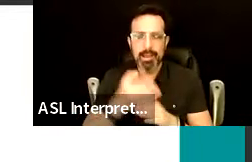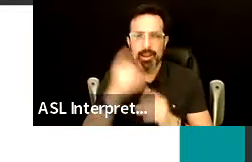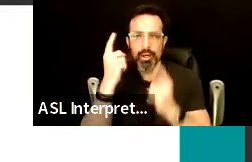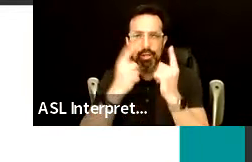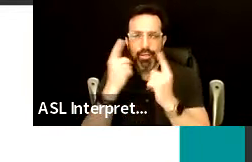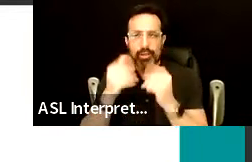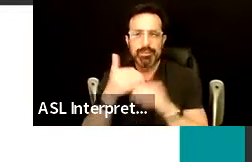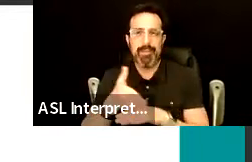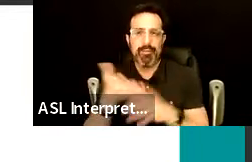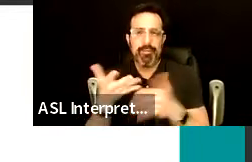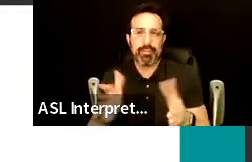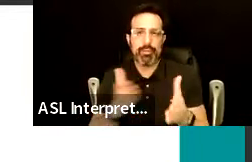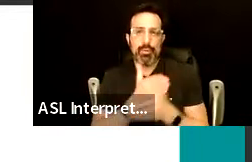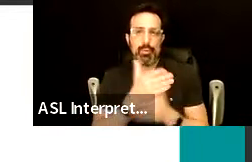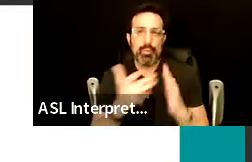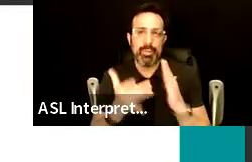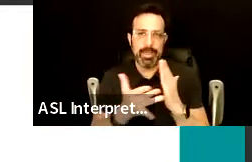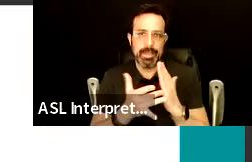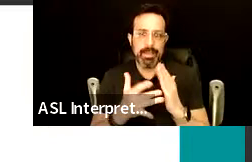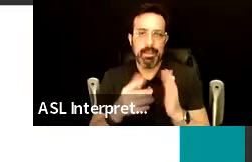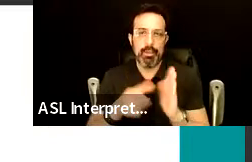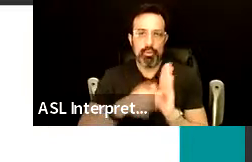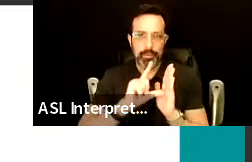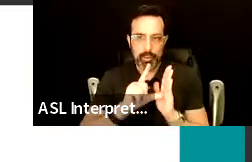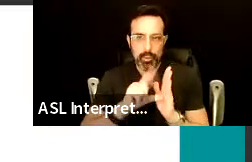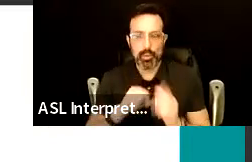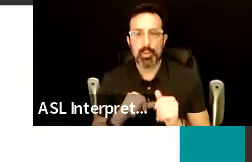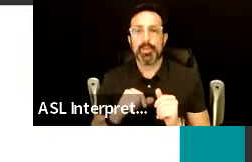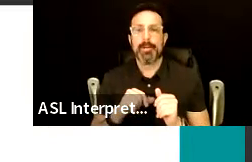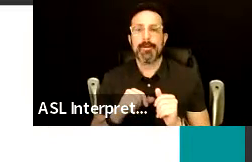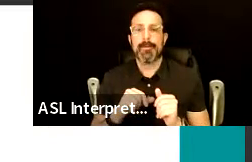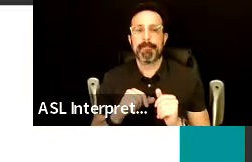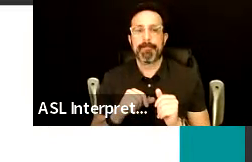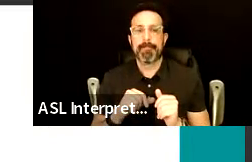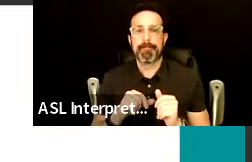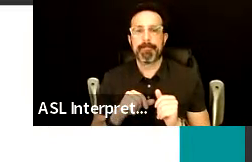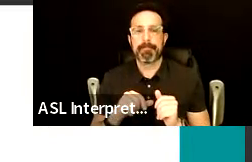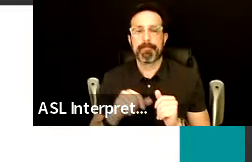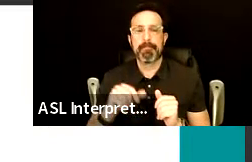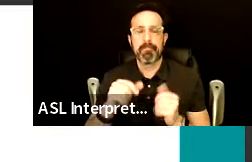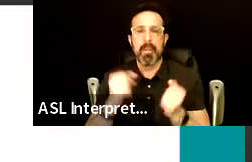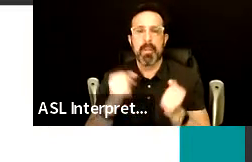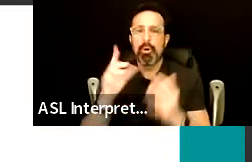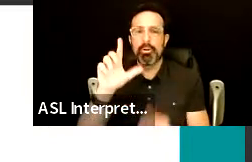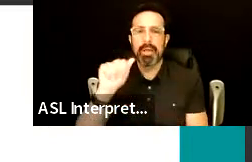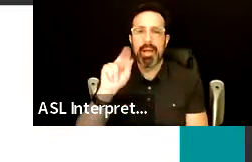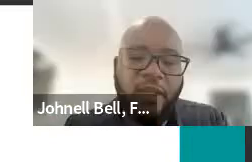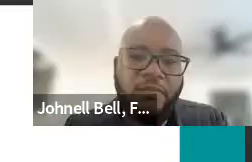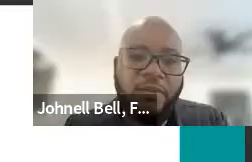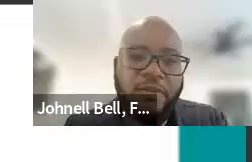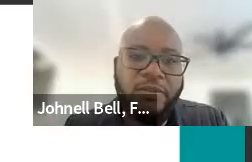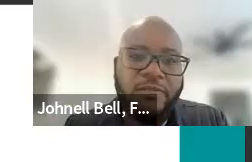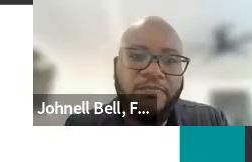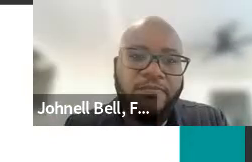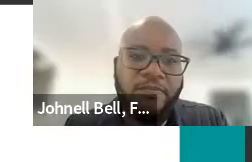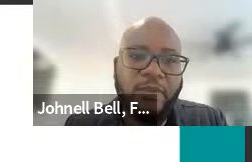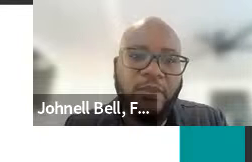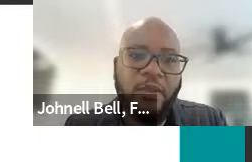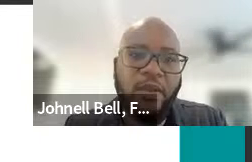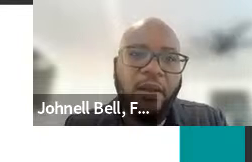gone through our technical review on mobility and accessibility. Next slide,